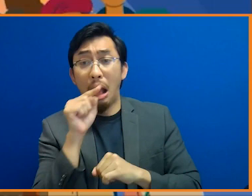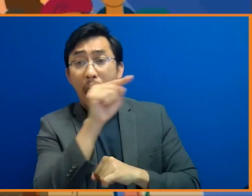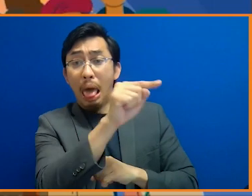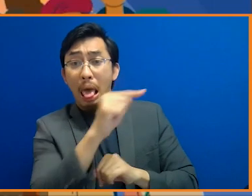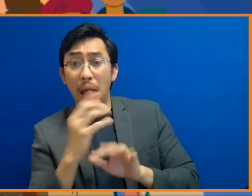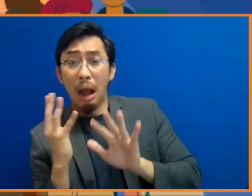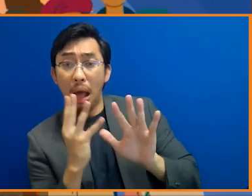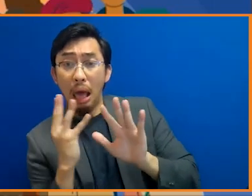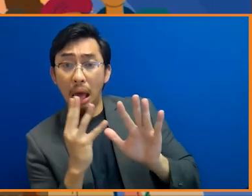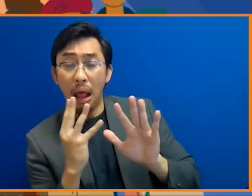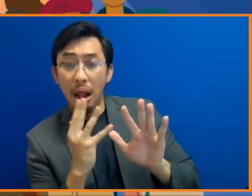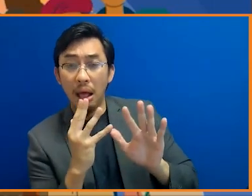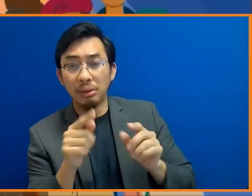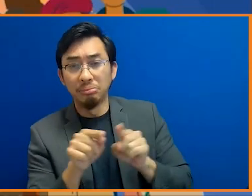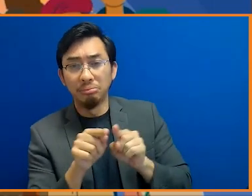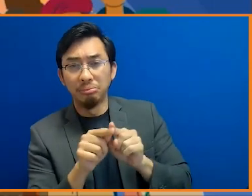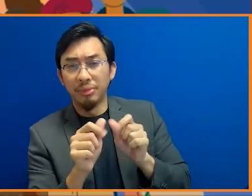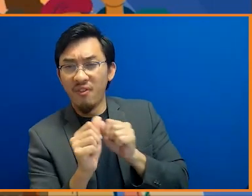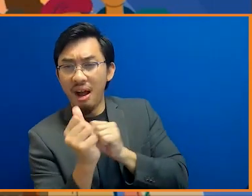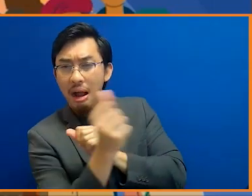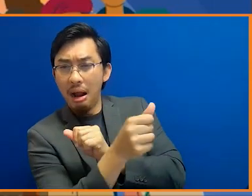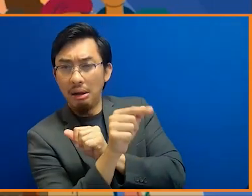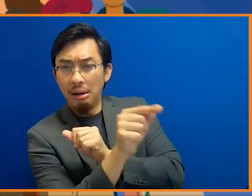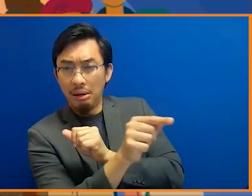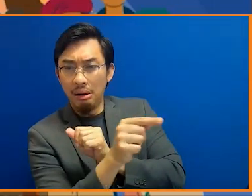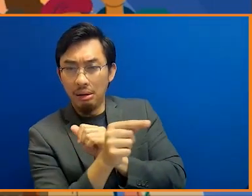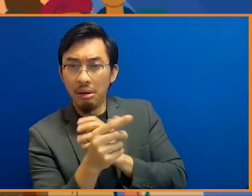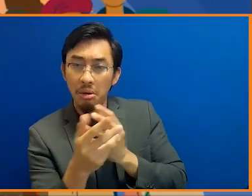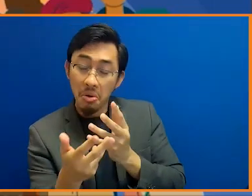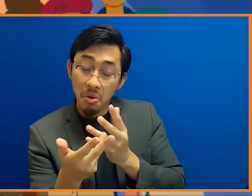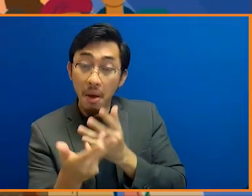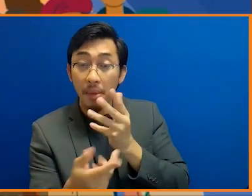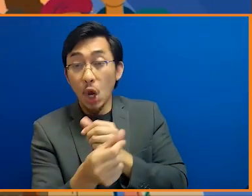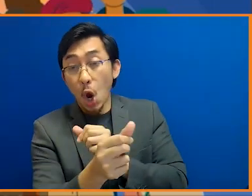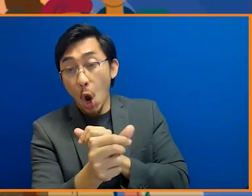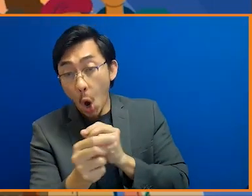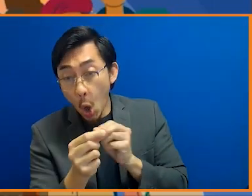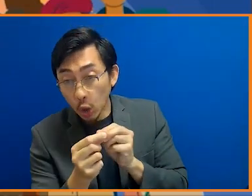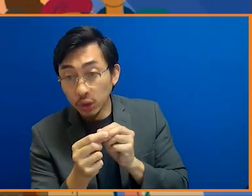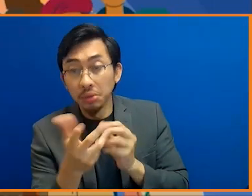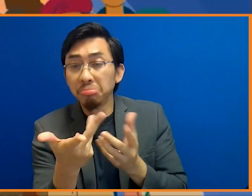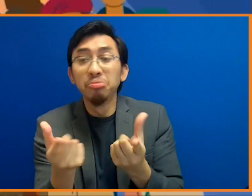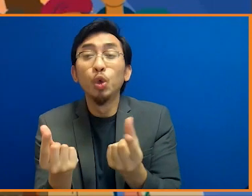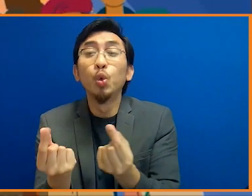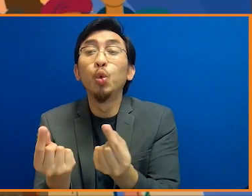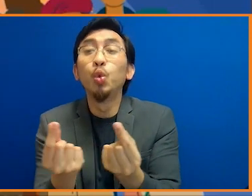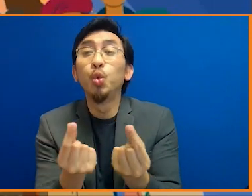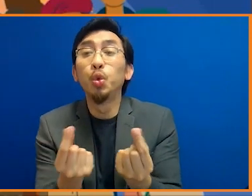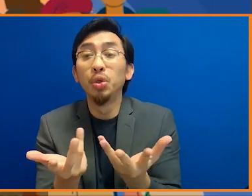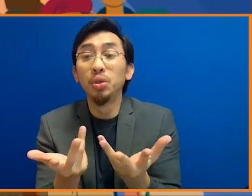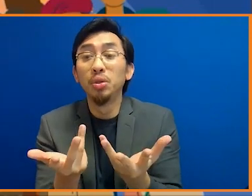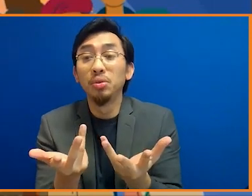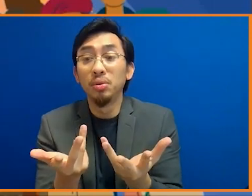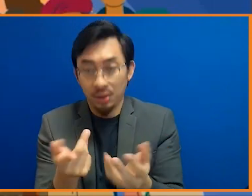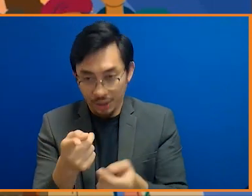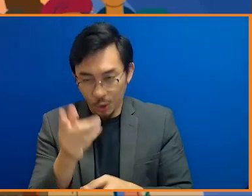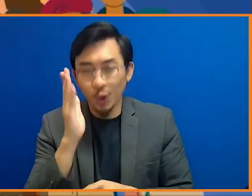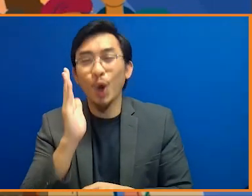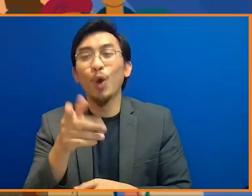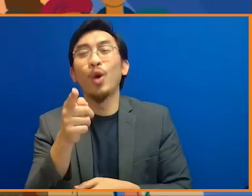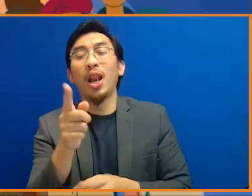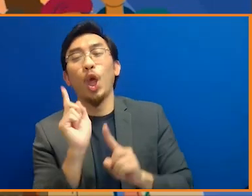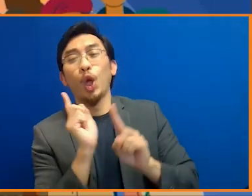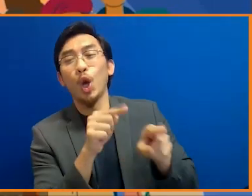located far from you and probably close to the coast. What will you do?